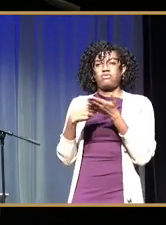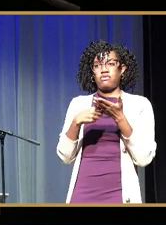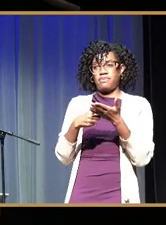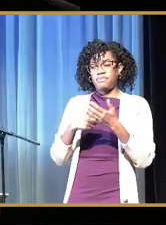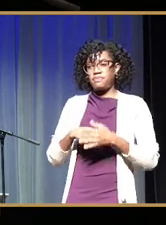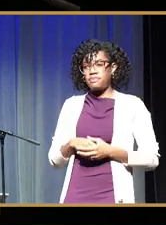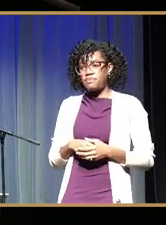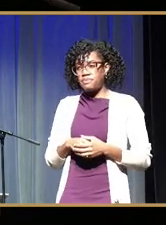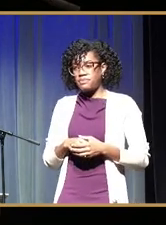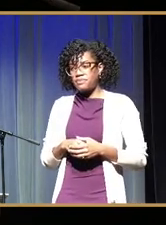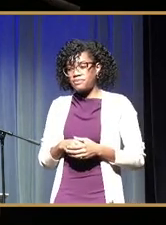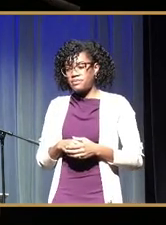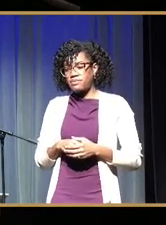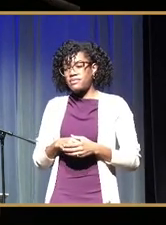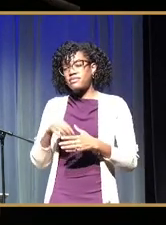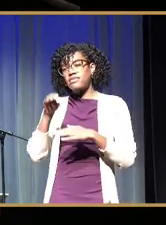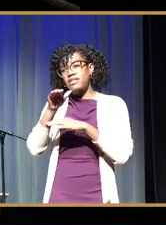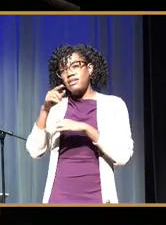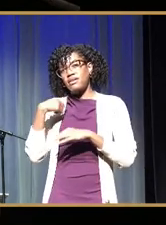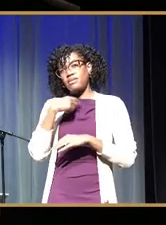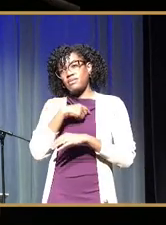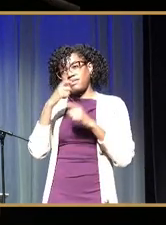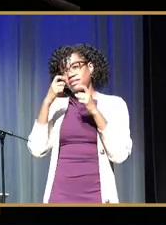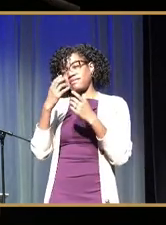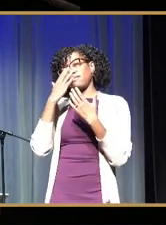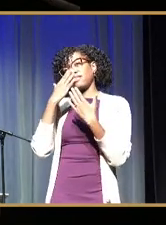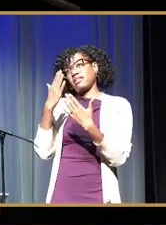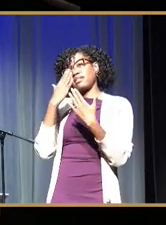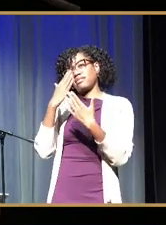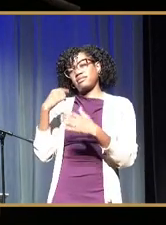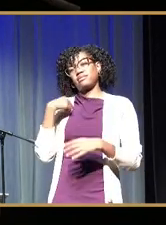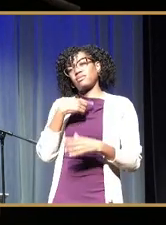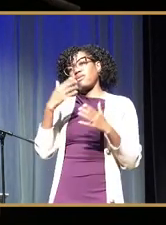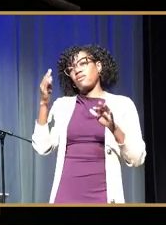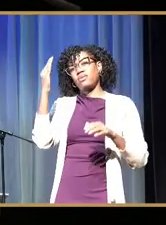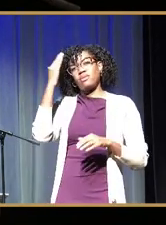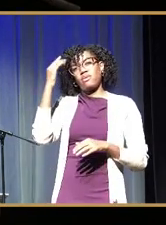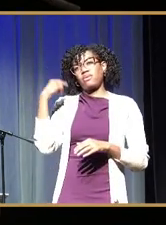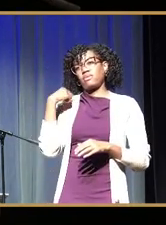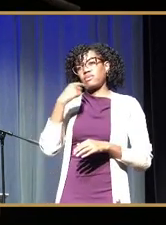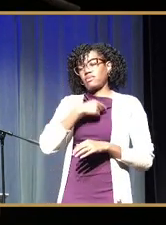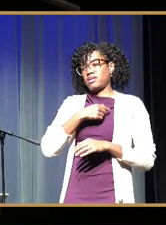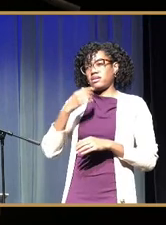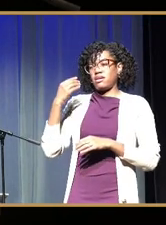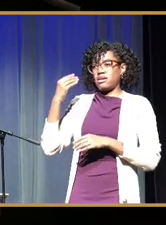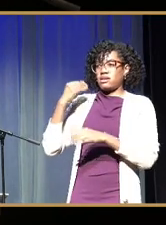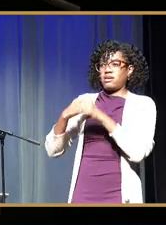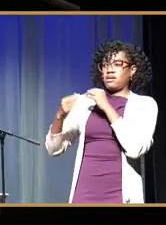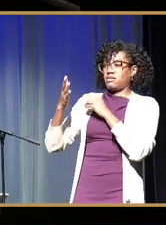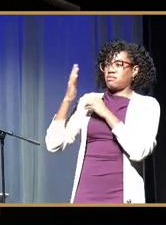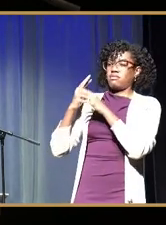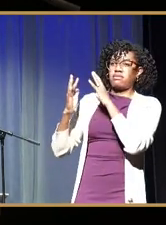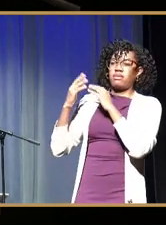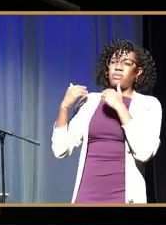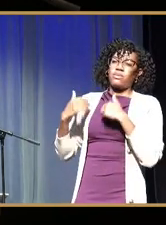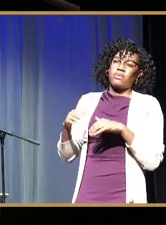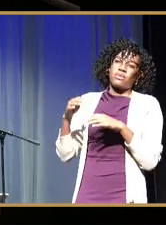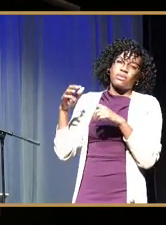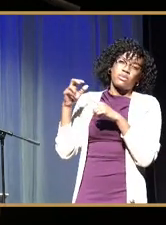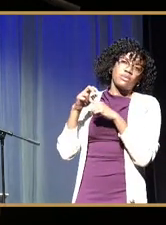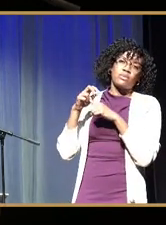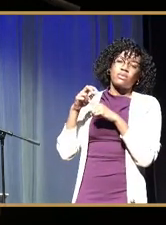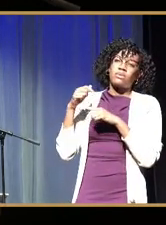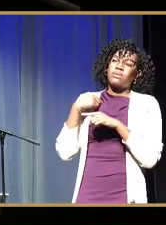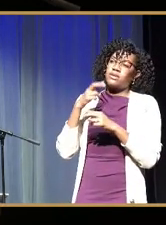So tonight, we give gratitude, for we know we stand on the shoulders of giants. And we are grateful for this